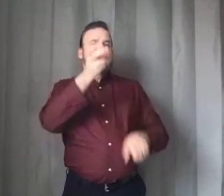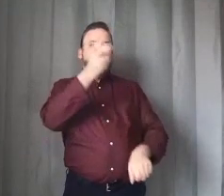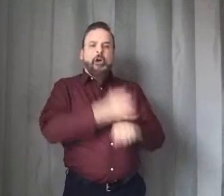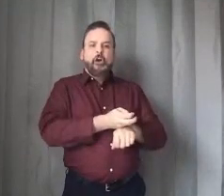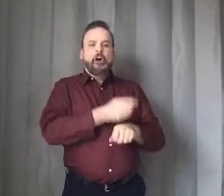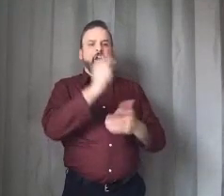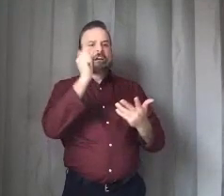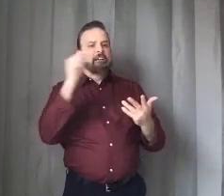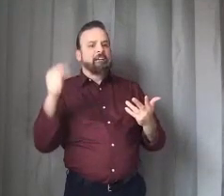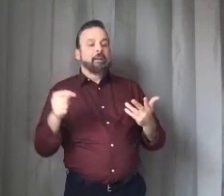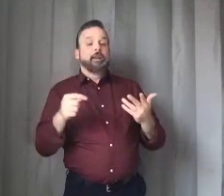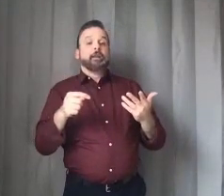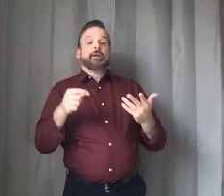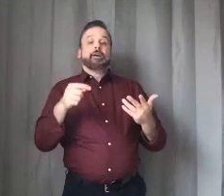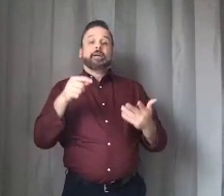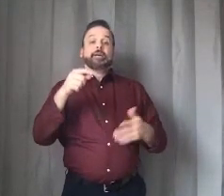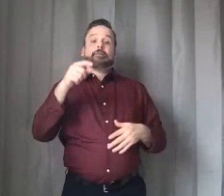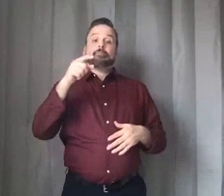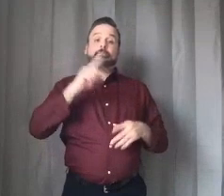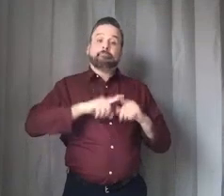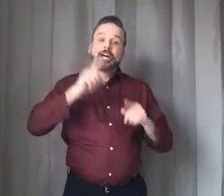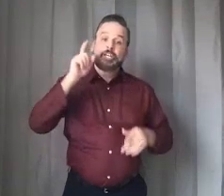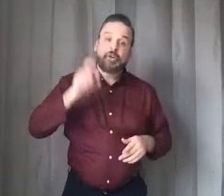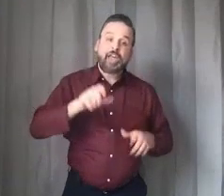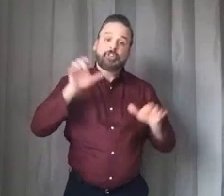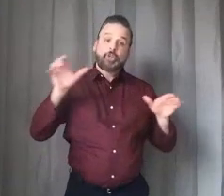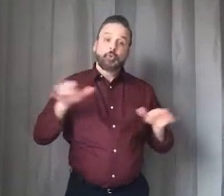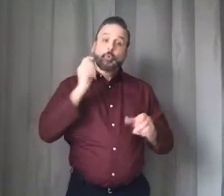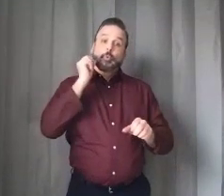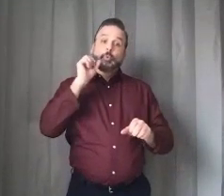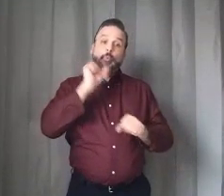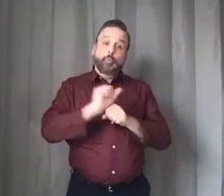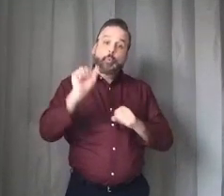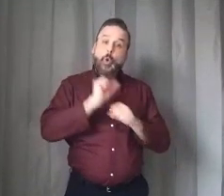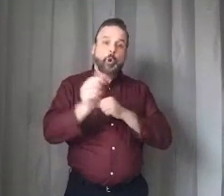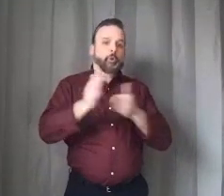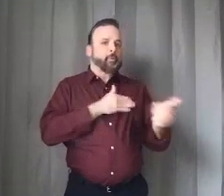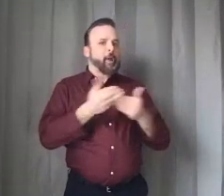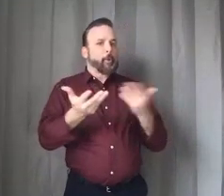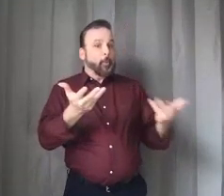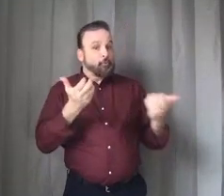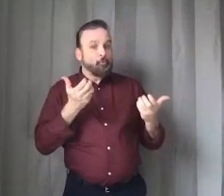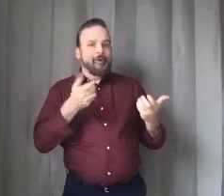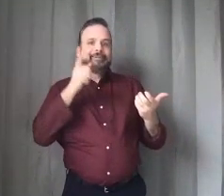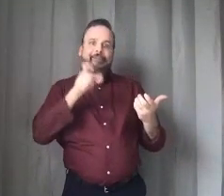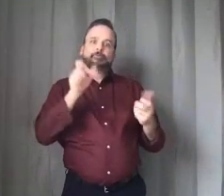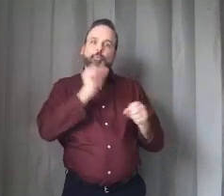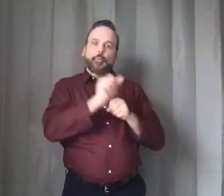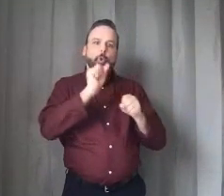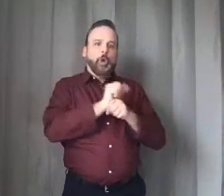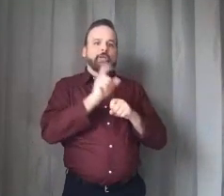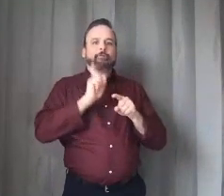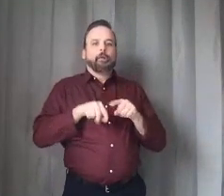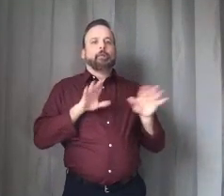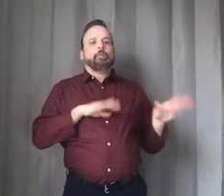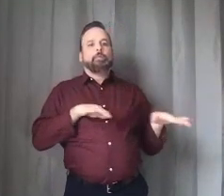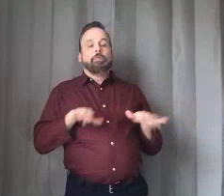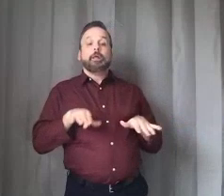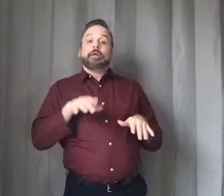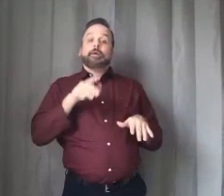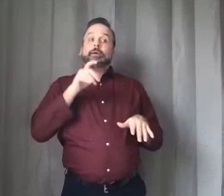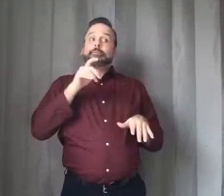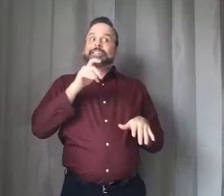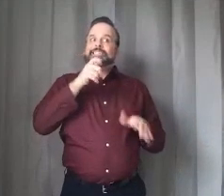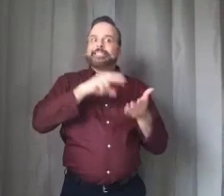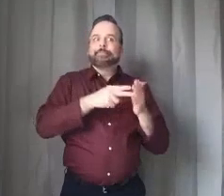and that. And look, you're going to have to put the work in no matter what you want to do. You have to put that work in. But that does not mean you can't do it. That doesn't